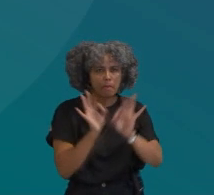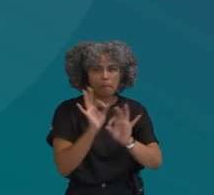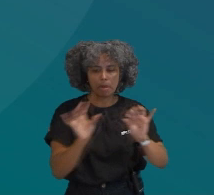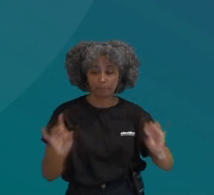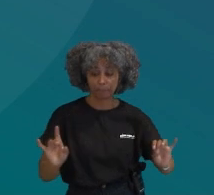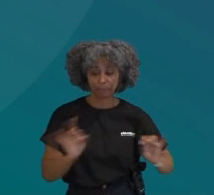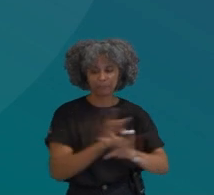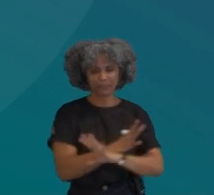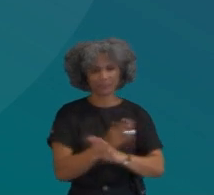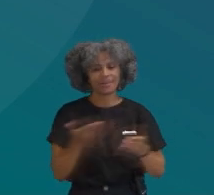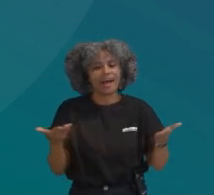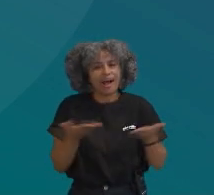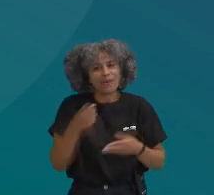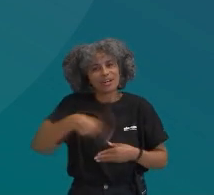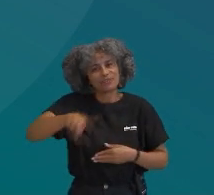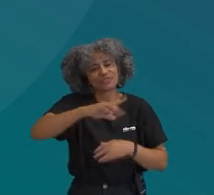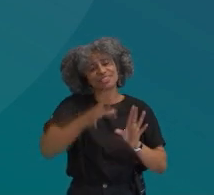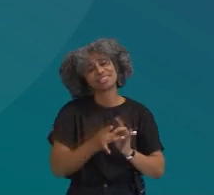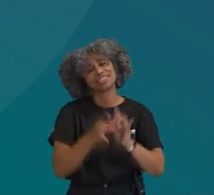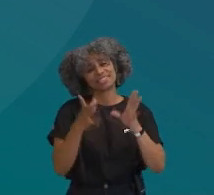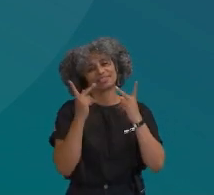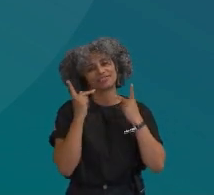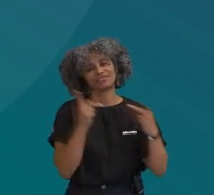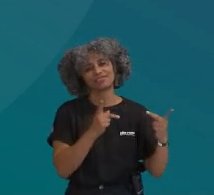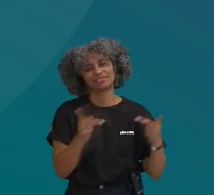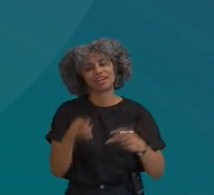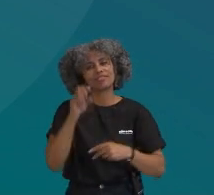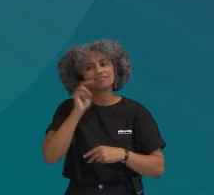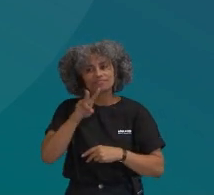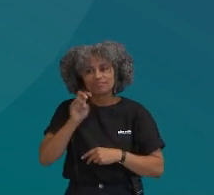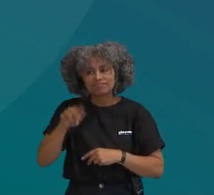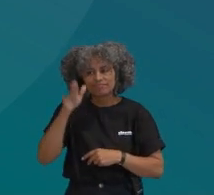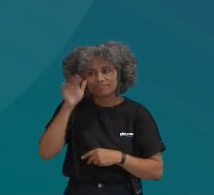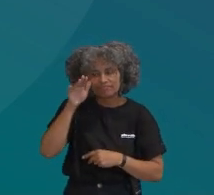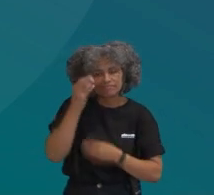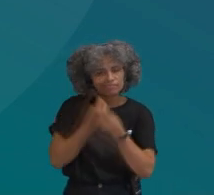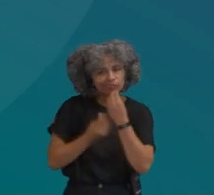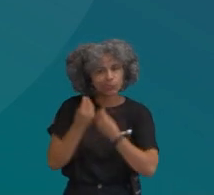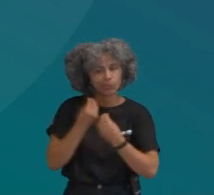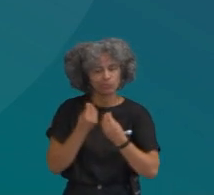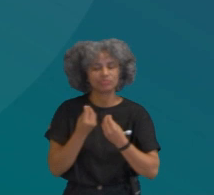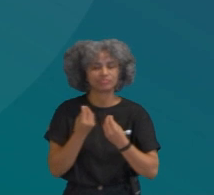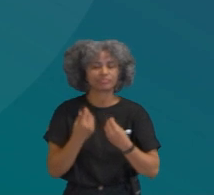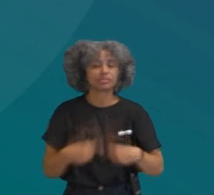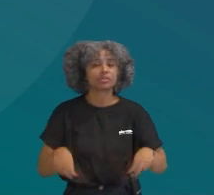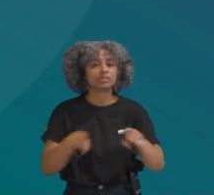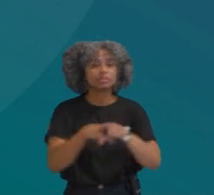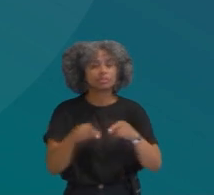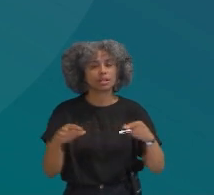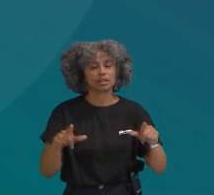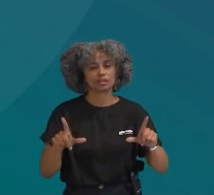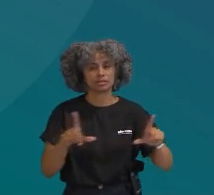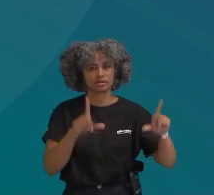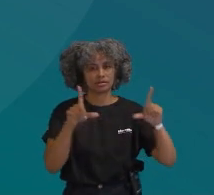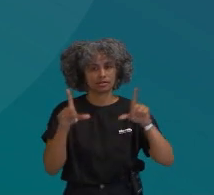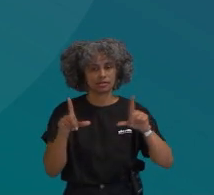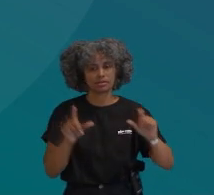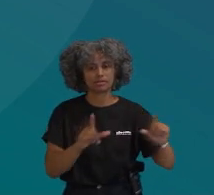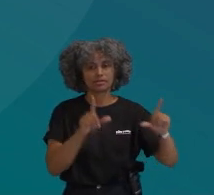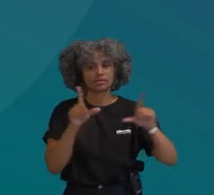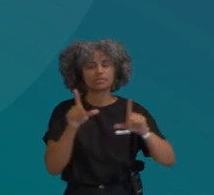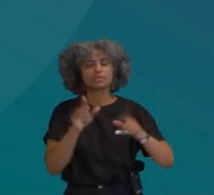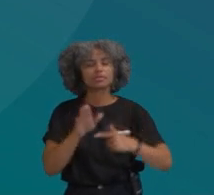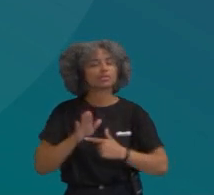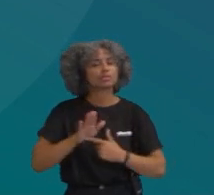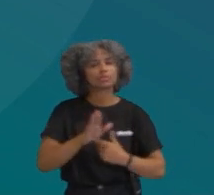with one or two extra slides. These are evidence of our public-facing monitoring and evaluation report.